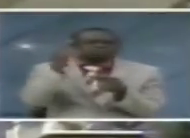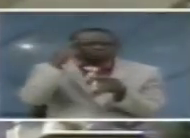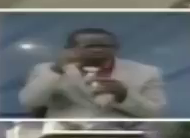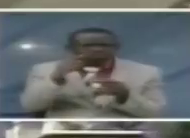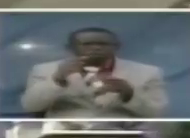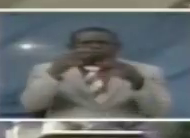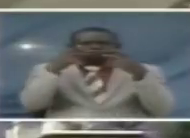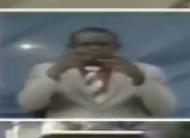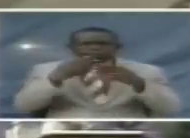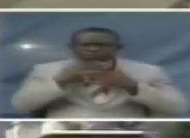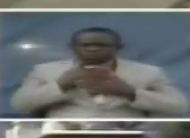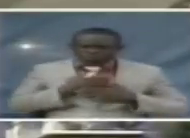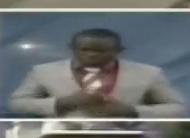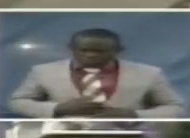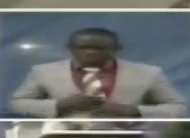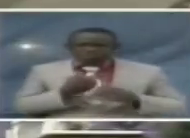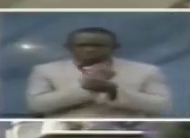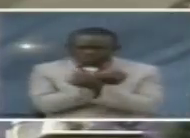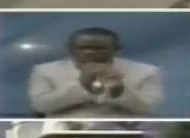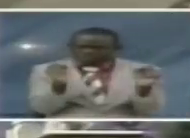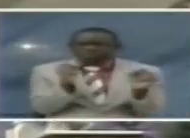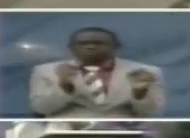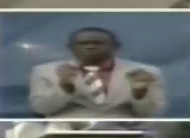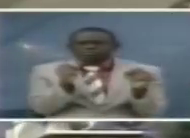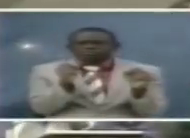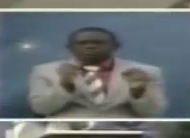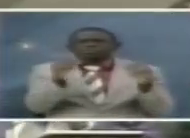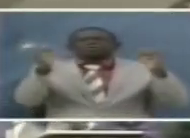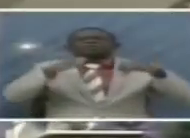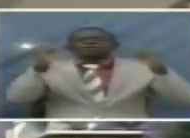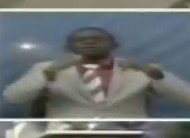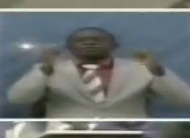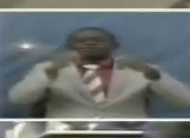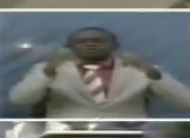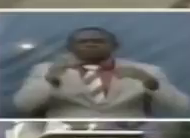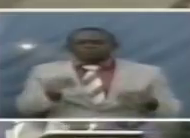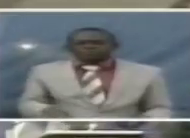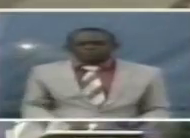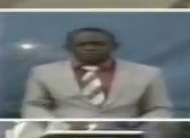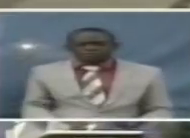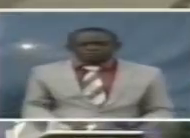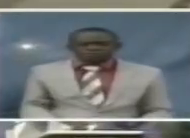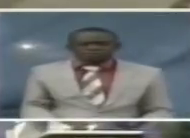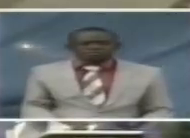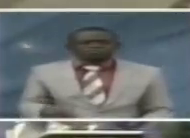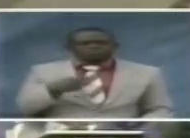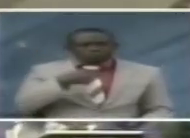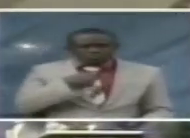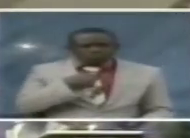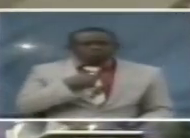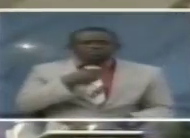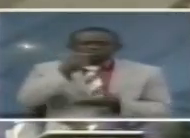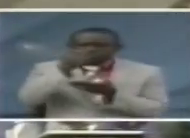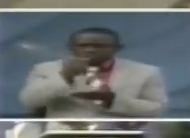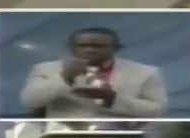2.1 billion towards the maintenance of public order and safety.